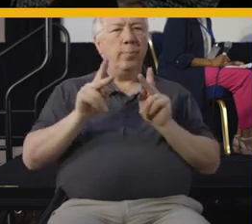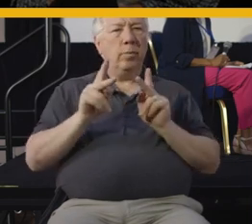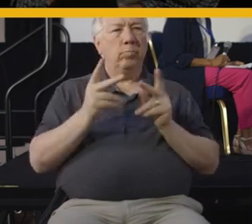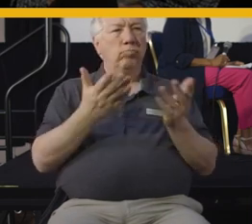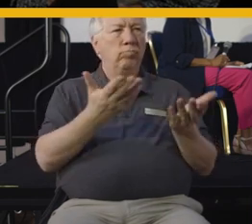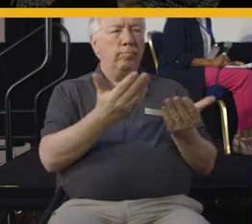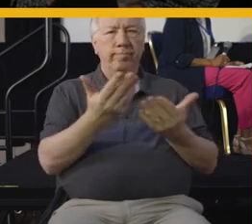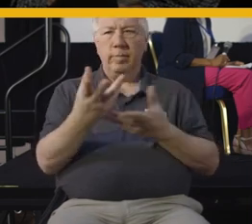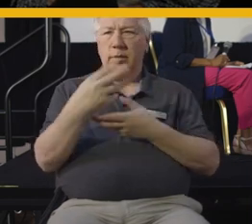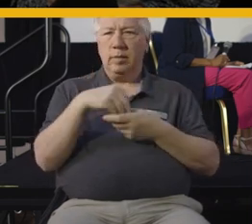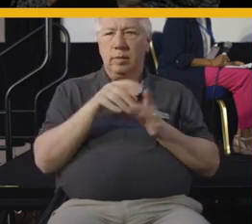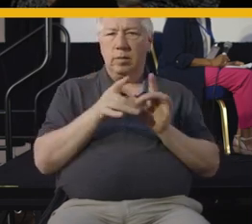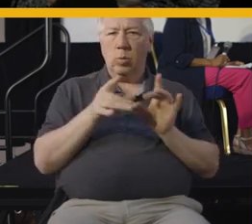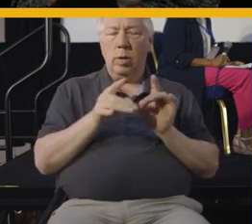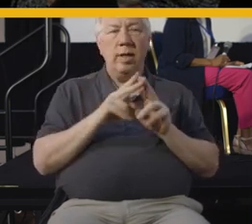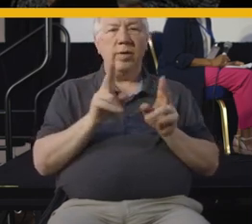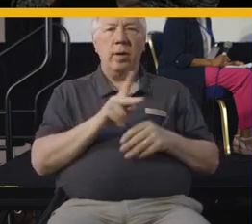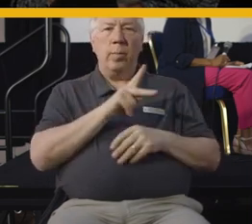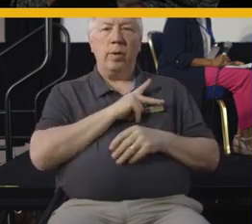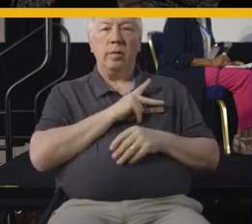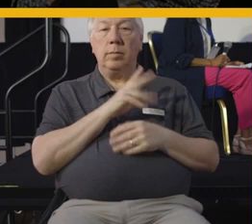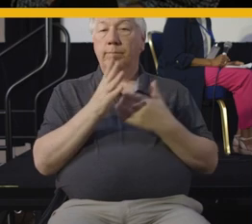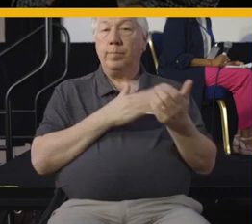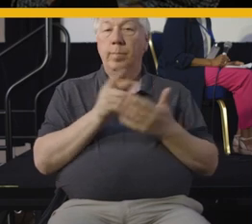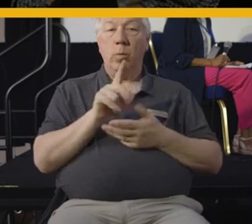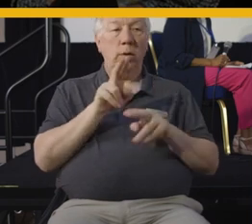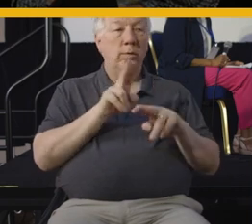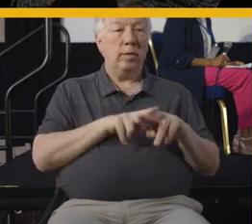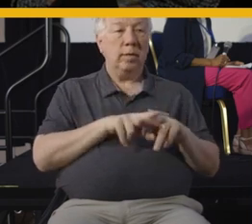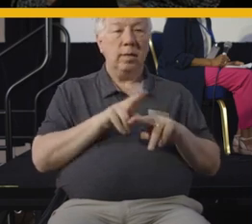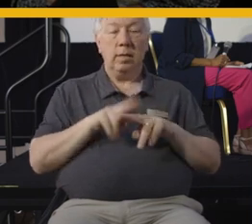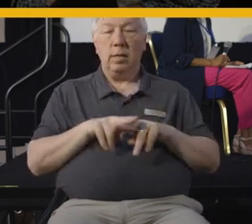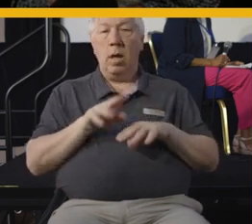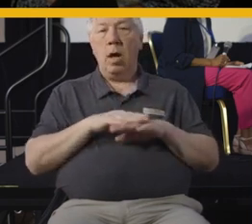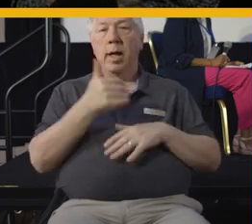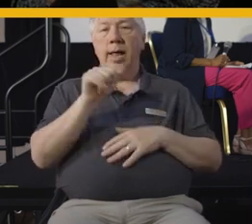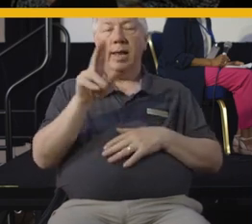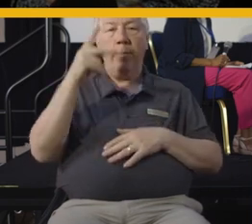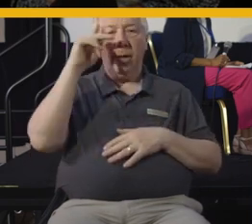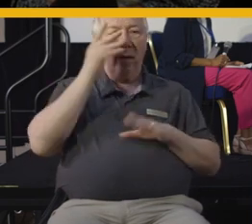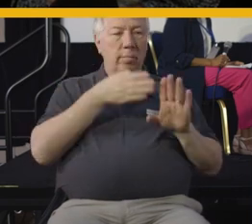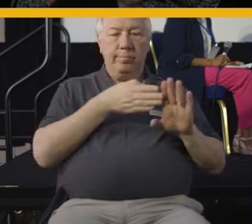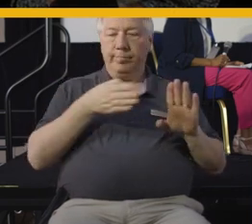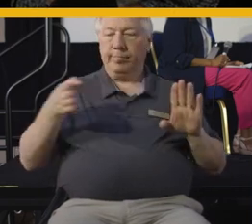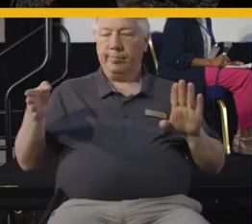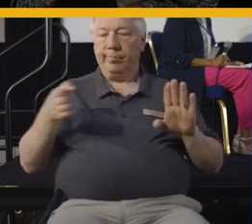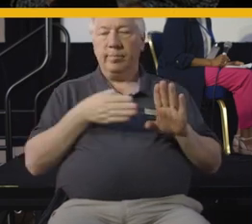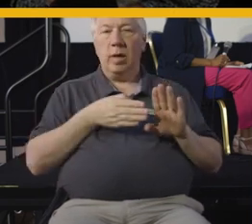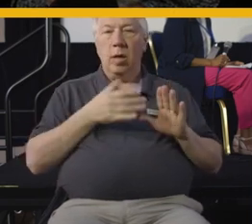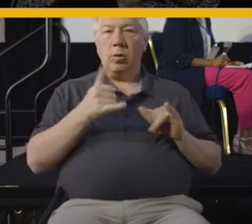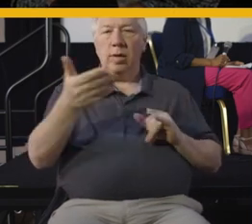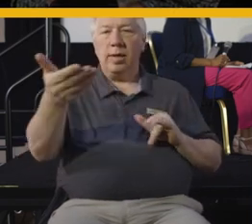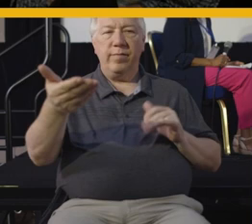story because it's very personal. So no matter where you sit on any political spectrum, you're invited in